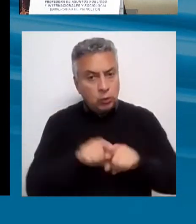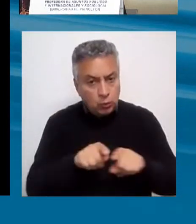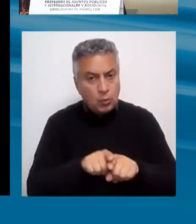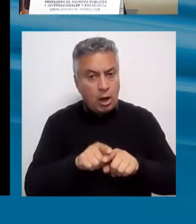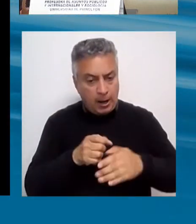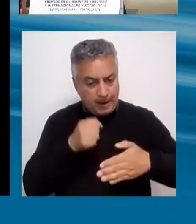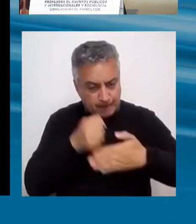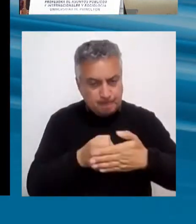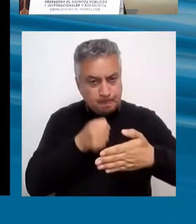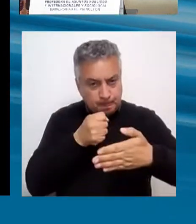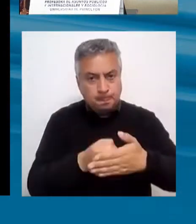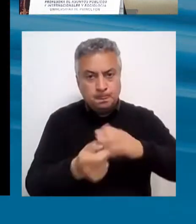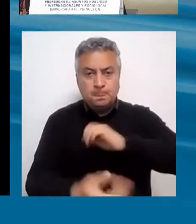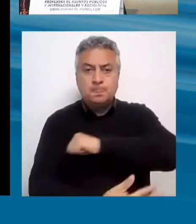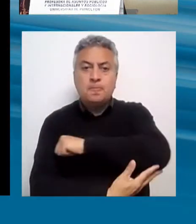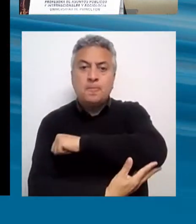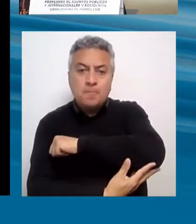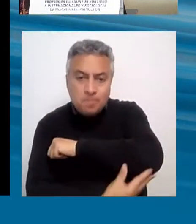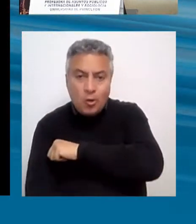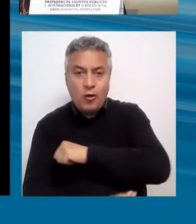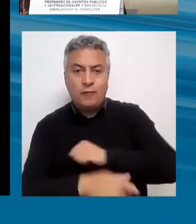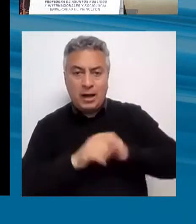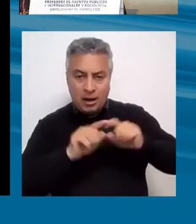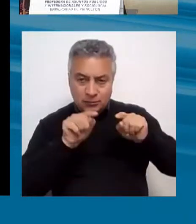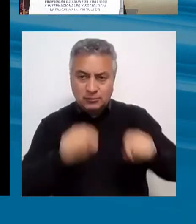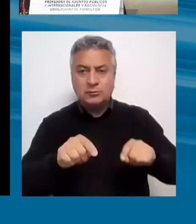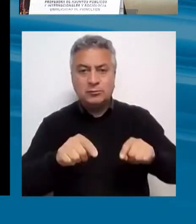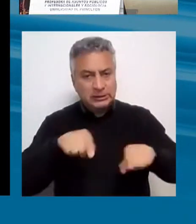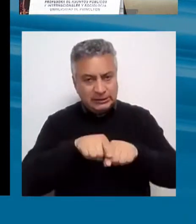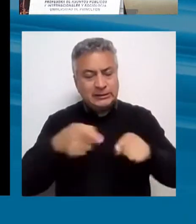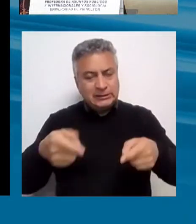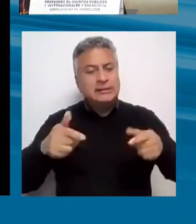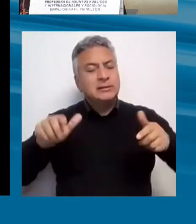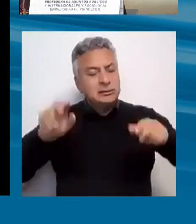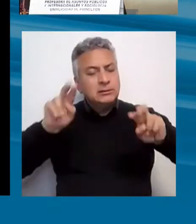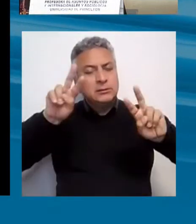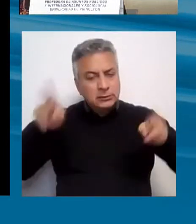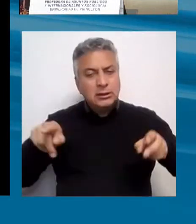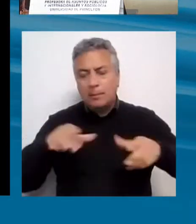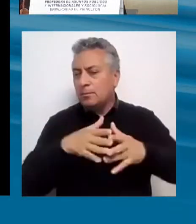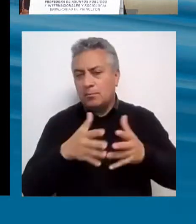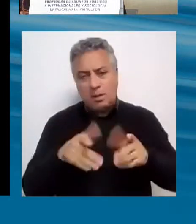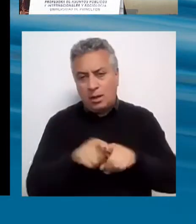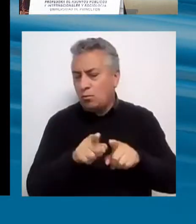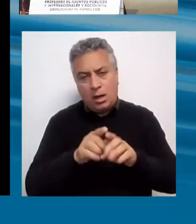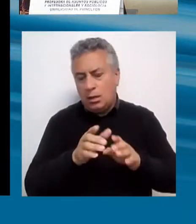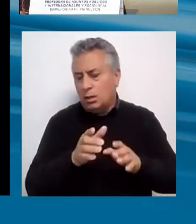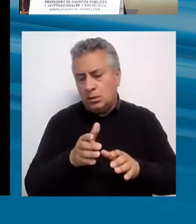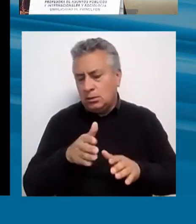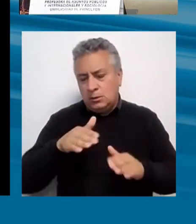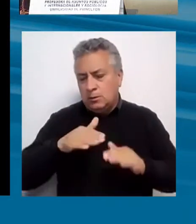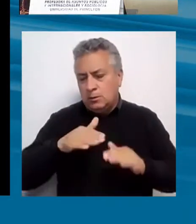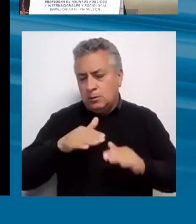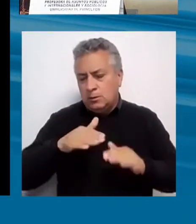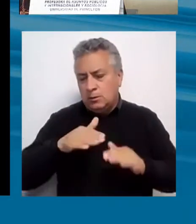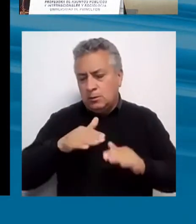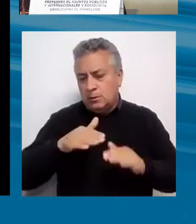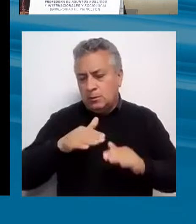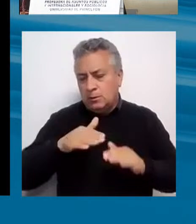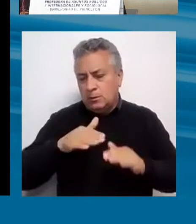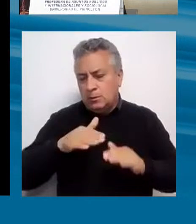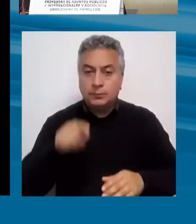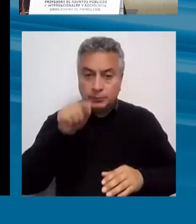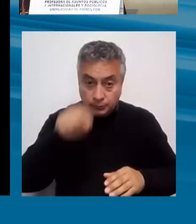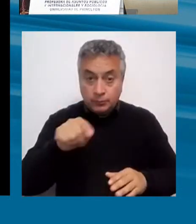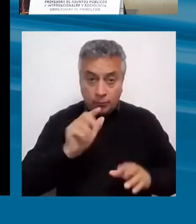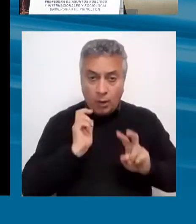Latin America does not depend on the persistence of poverty overall, but also the persistence of